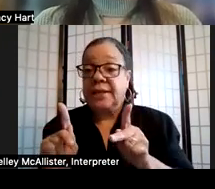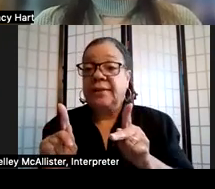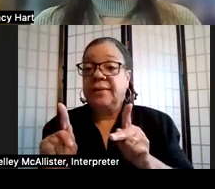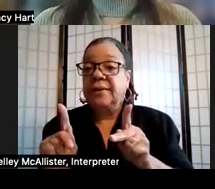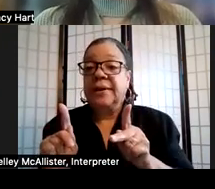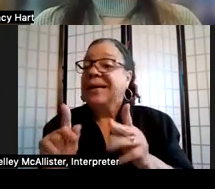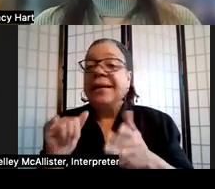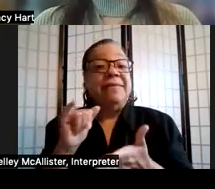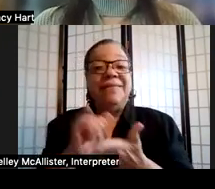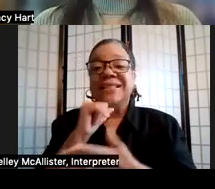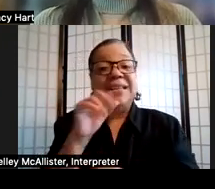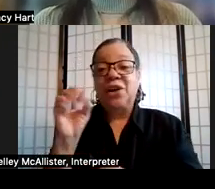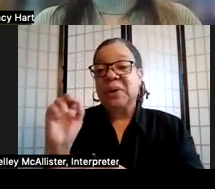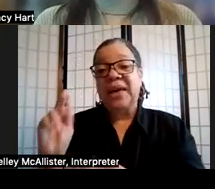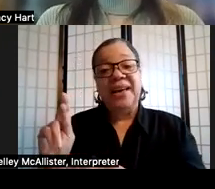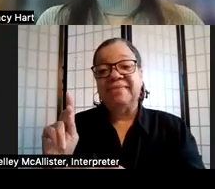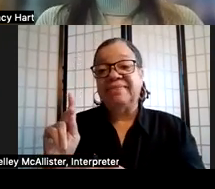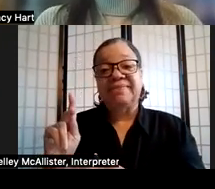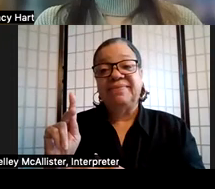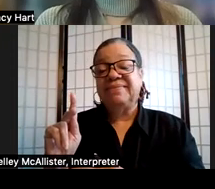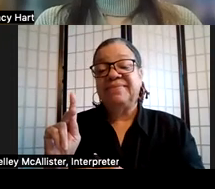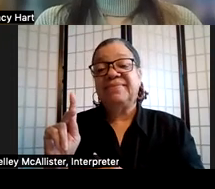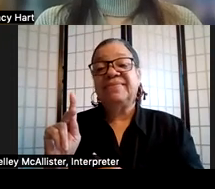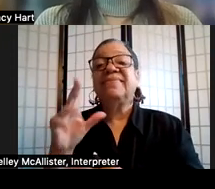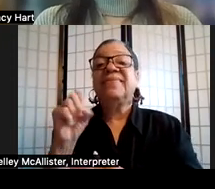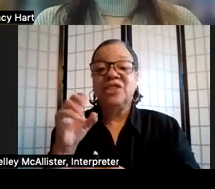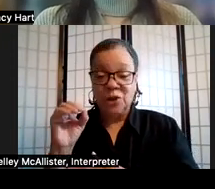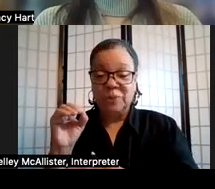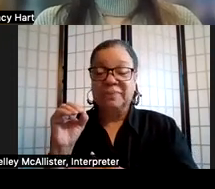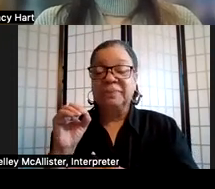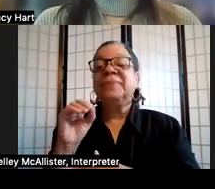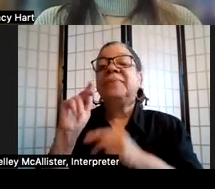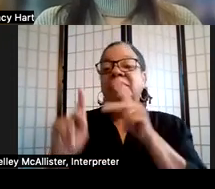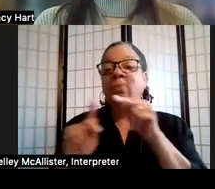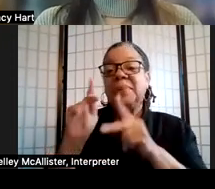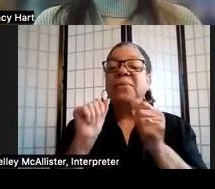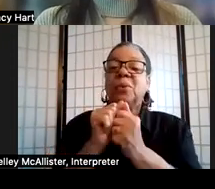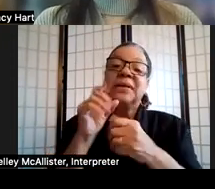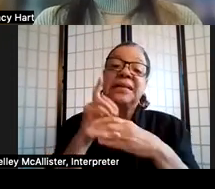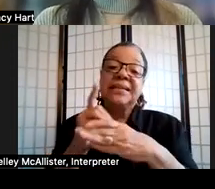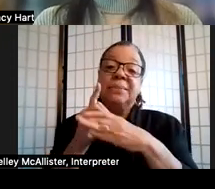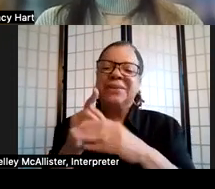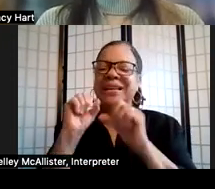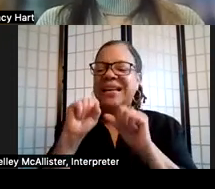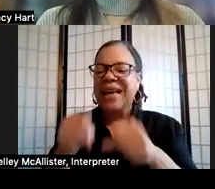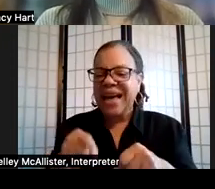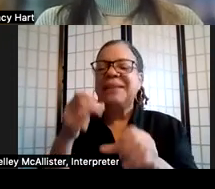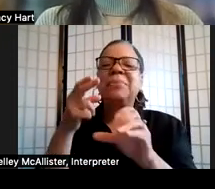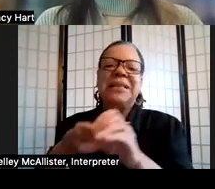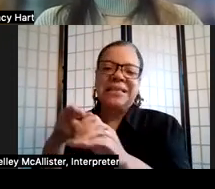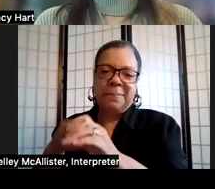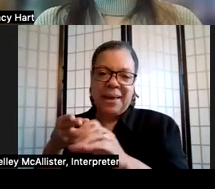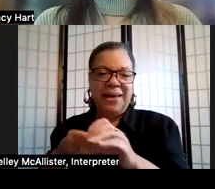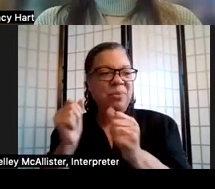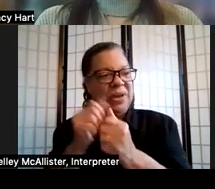not okay either. So to ensure that people with disabilities can participate, then we want